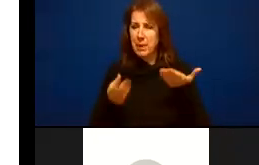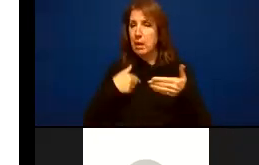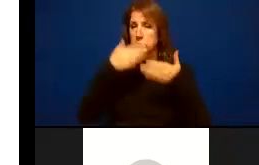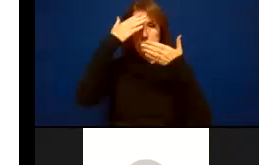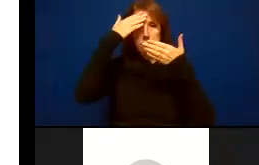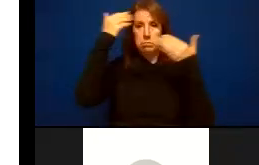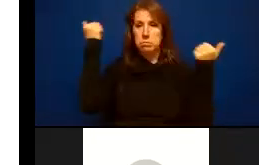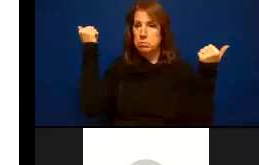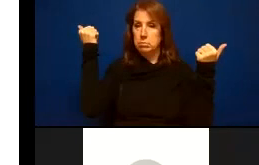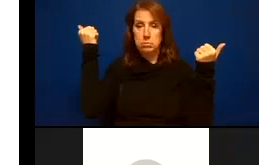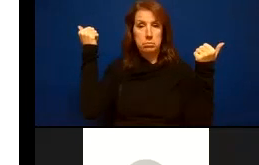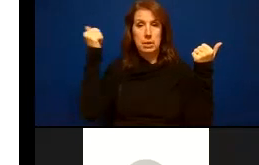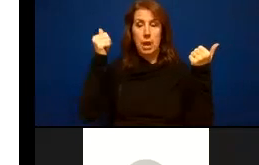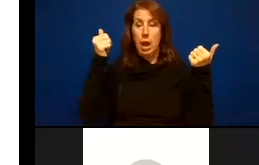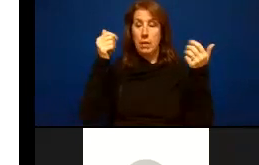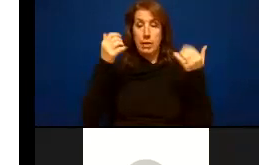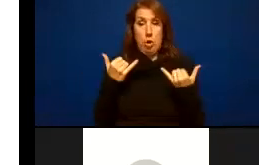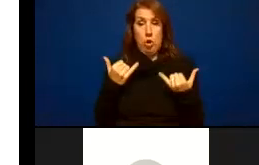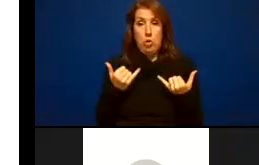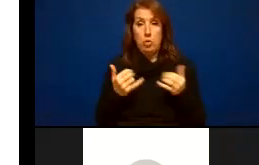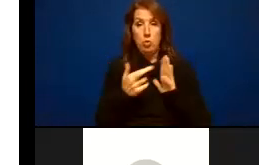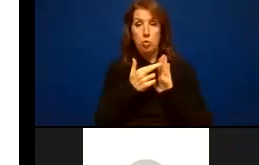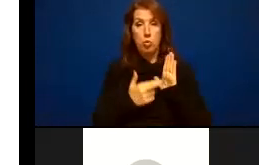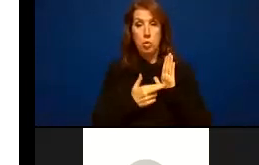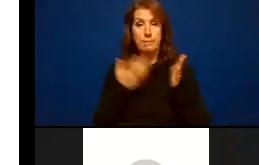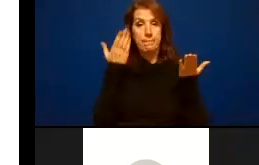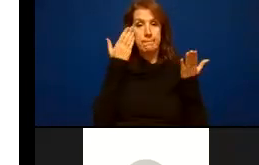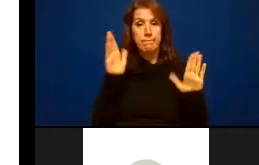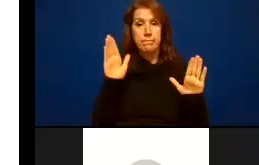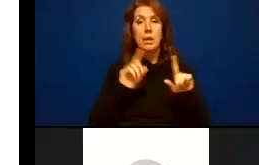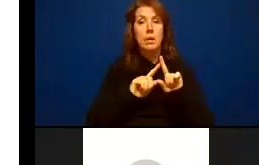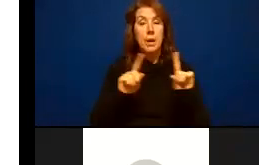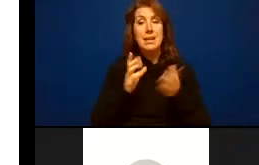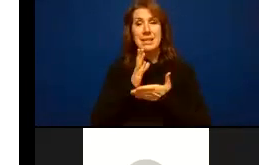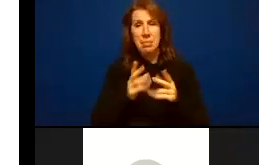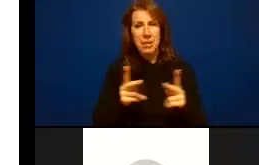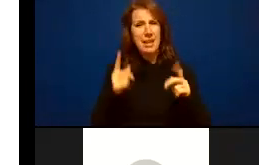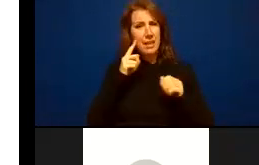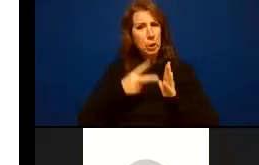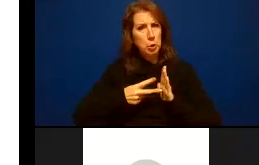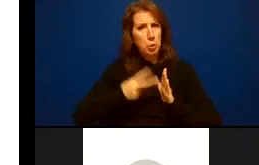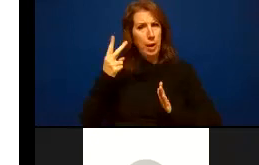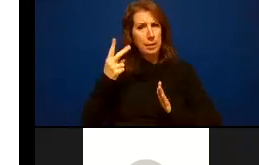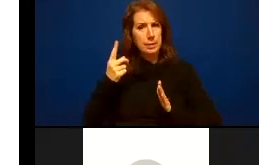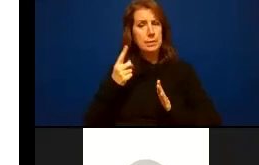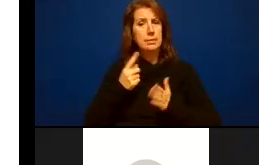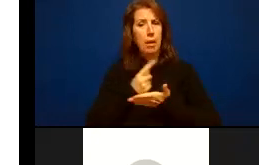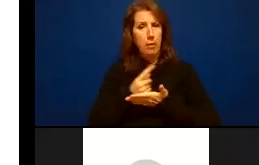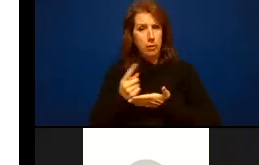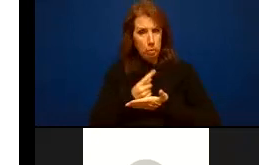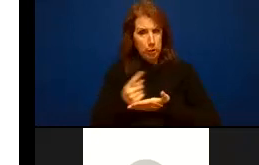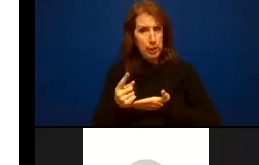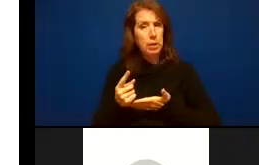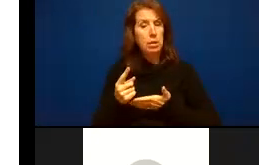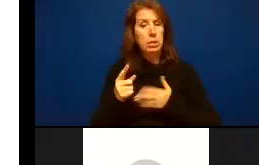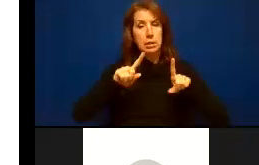of what the current standard is, but I think in some places it was actually twice a week that they were doing testing of all